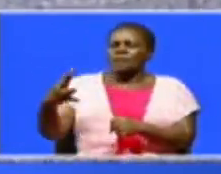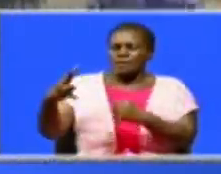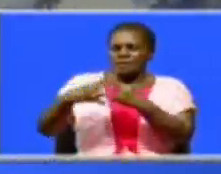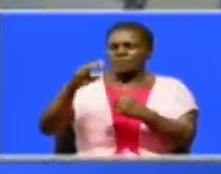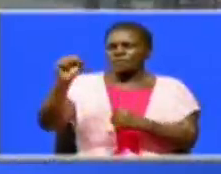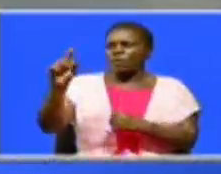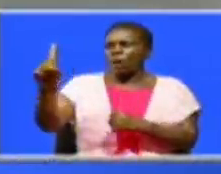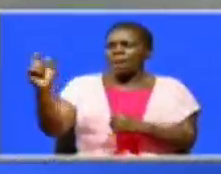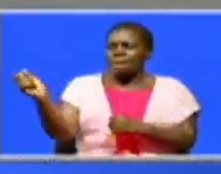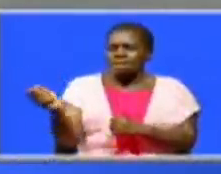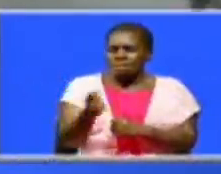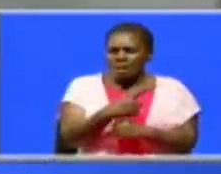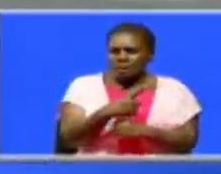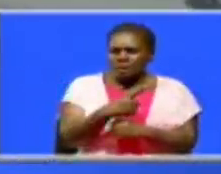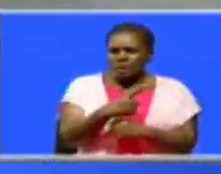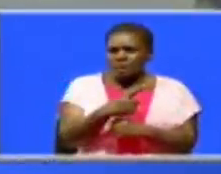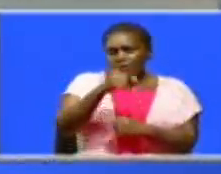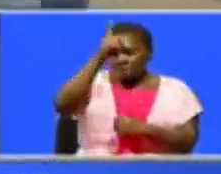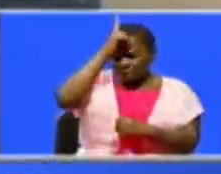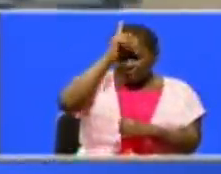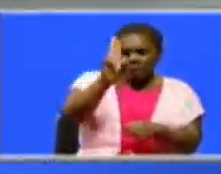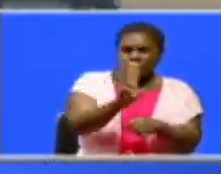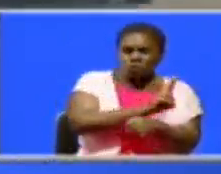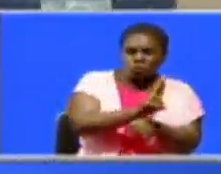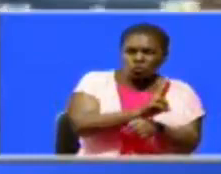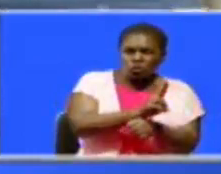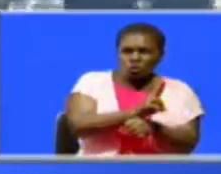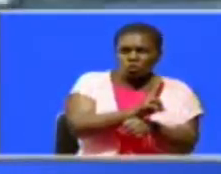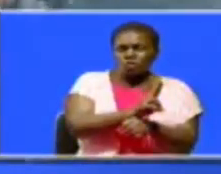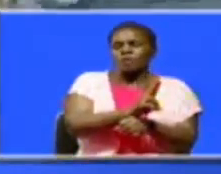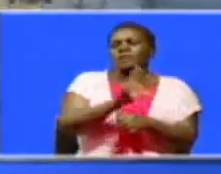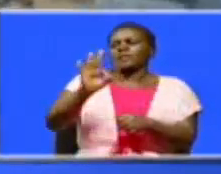5,995 shillings a month, while those in the rural areas earn less than